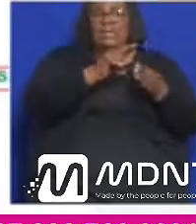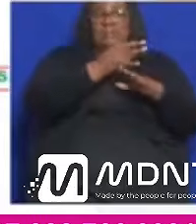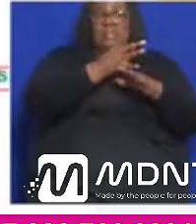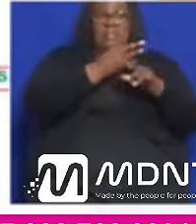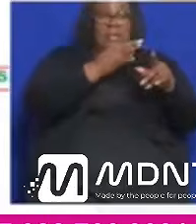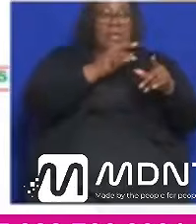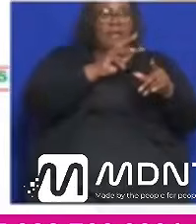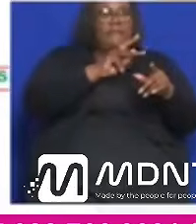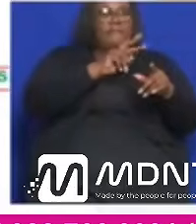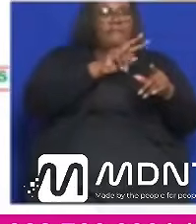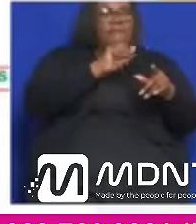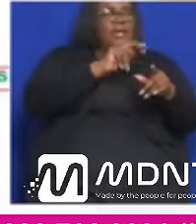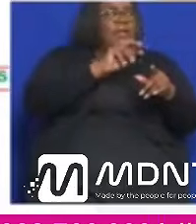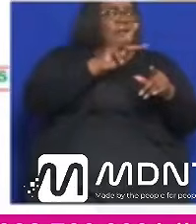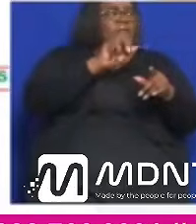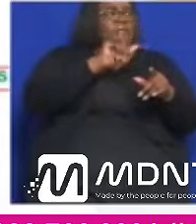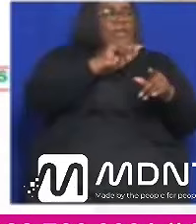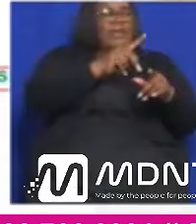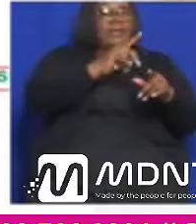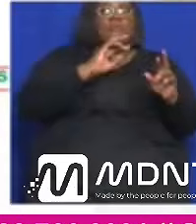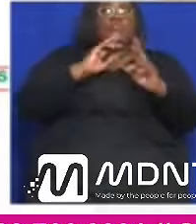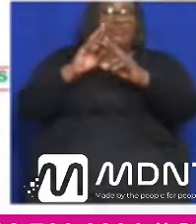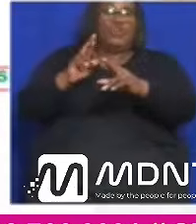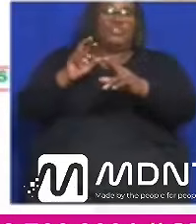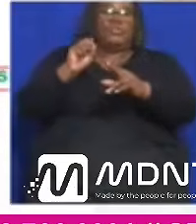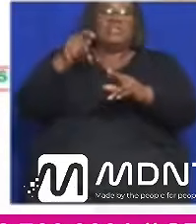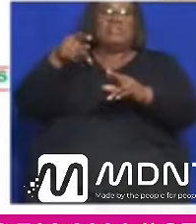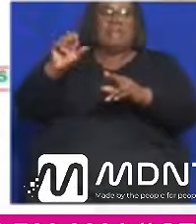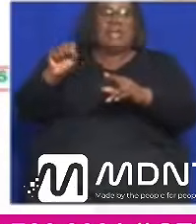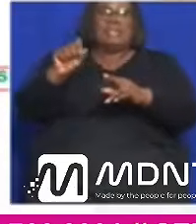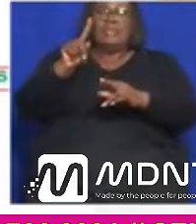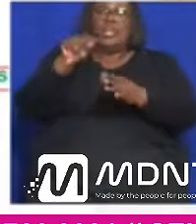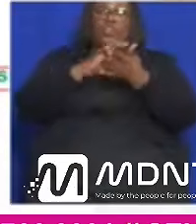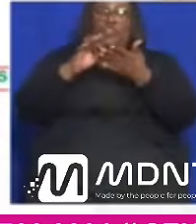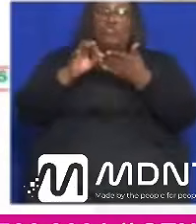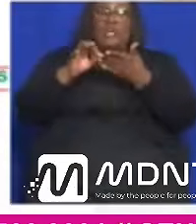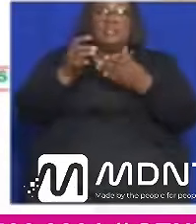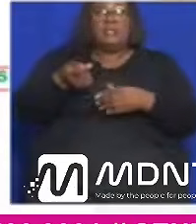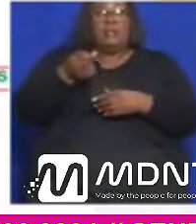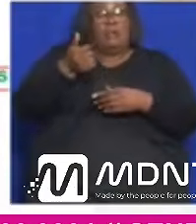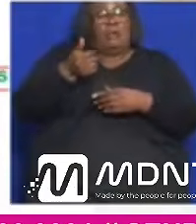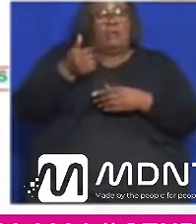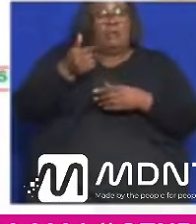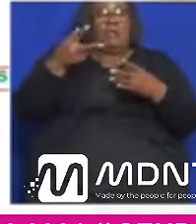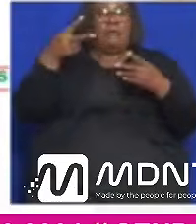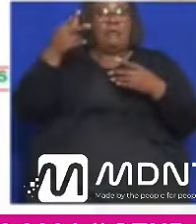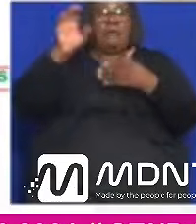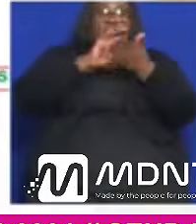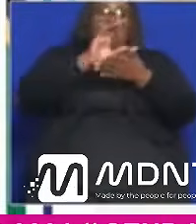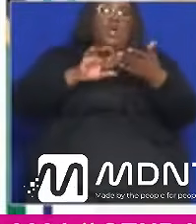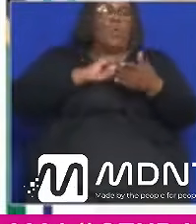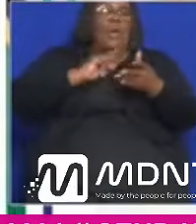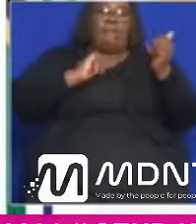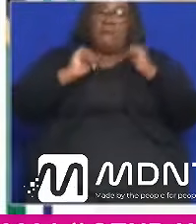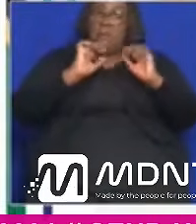2025, that contract was under threat of termination for non-performance. Yes. And what was the